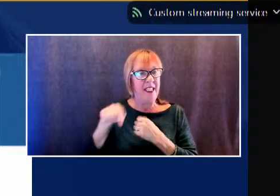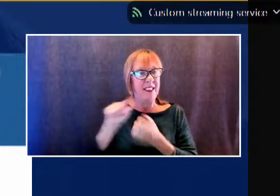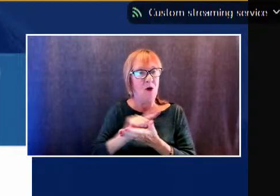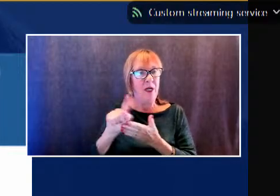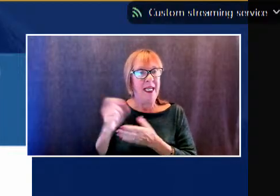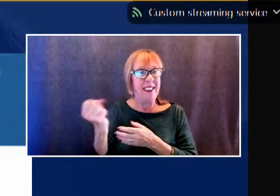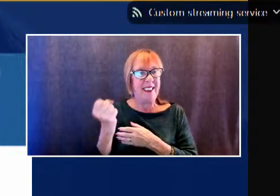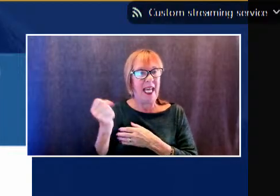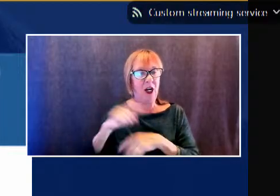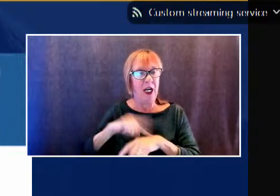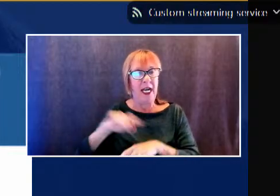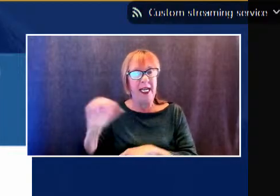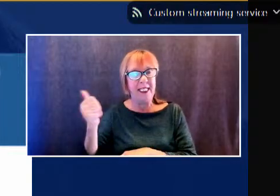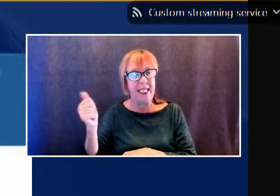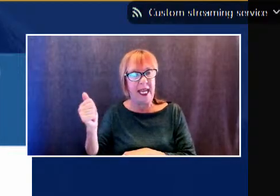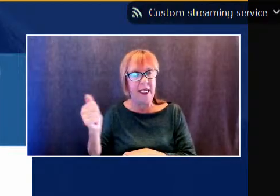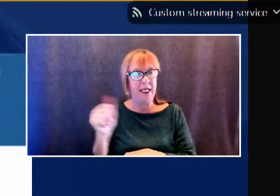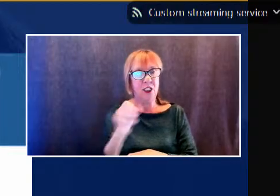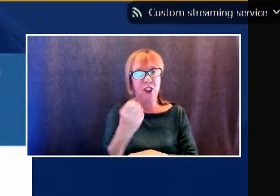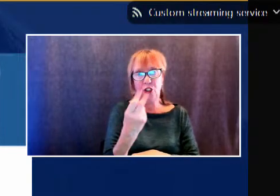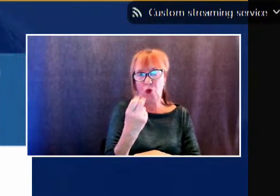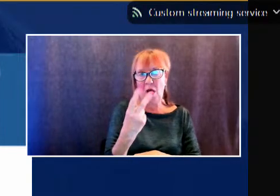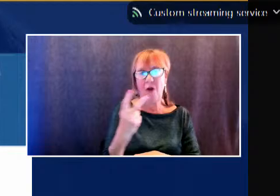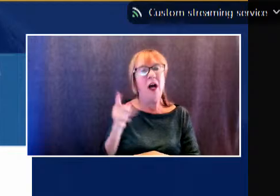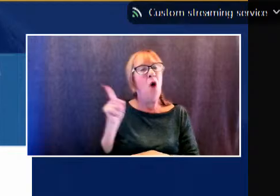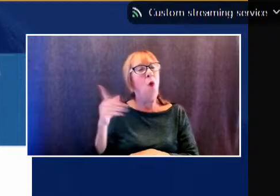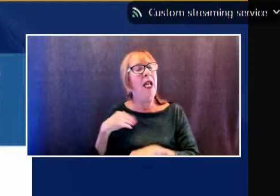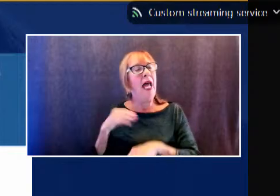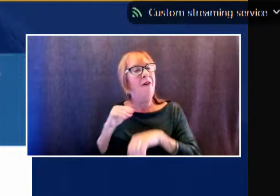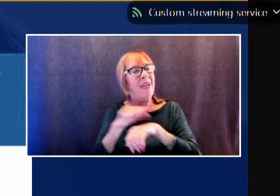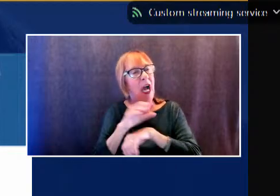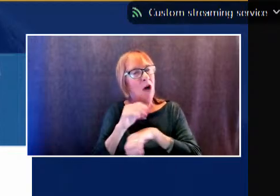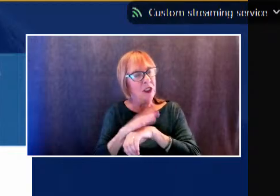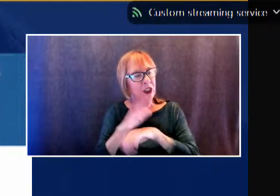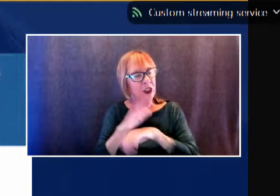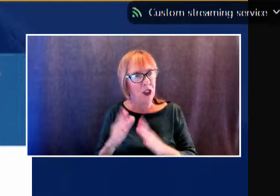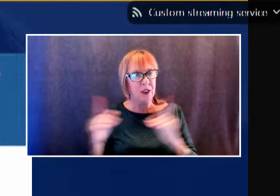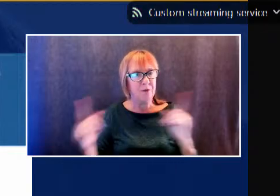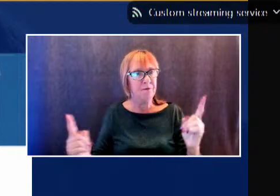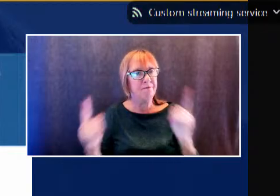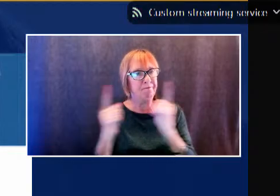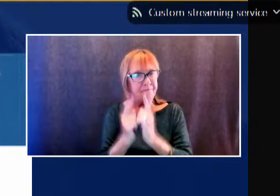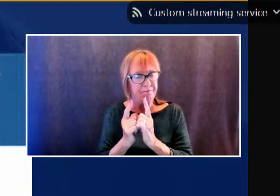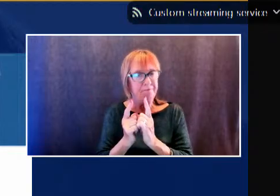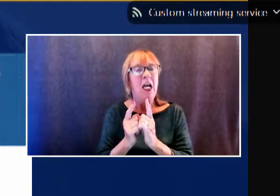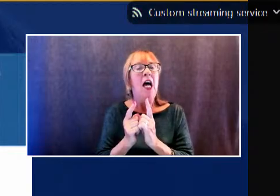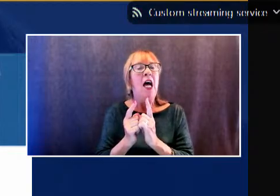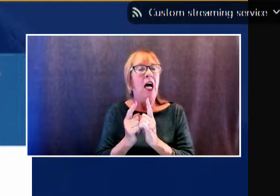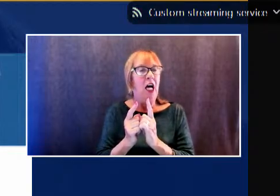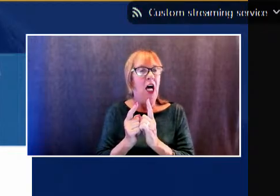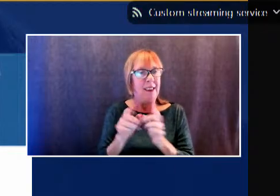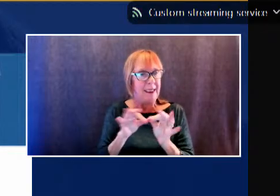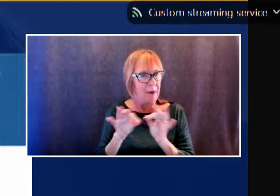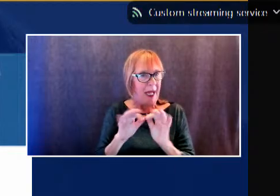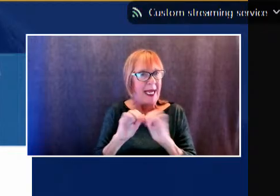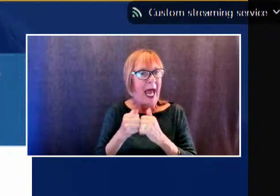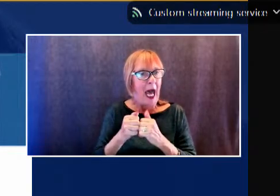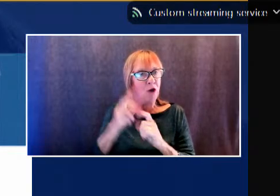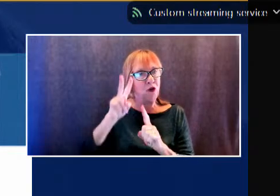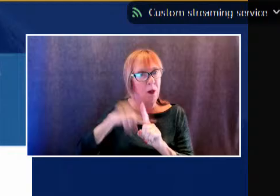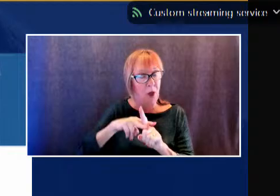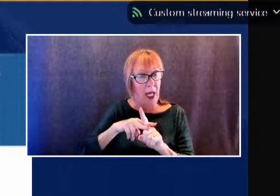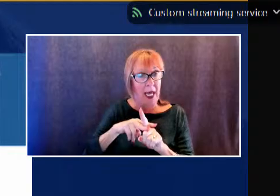a.m. to 12 p.m. There'll be counselors there who can help people work with them one-on-one to apply. So to receive